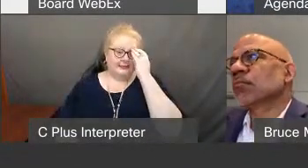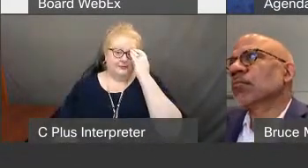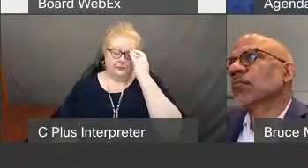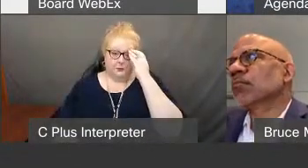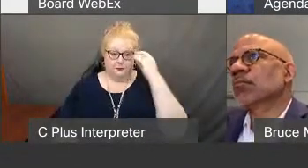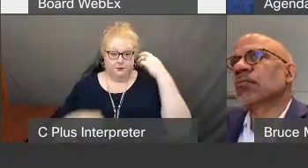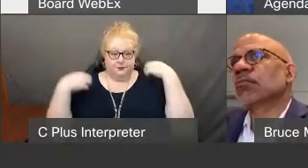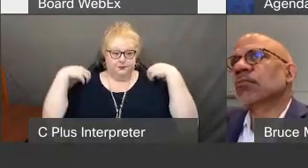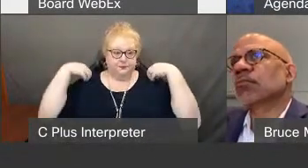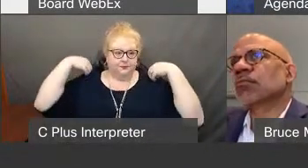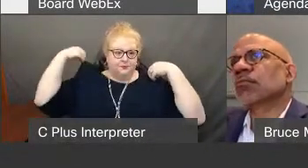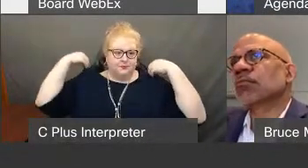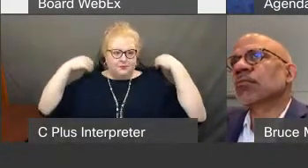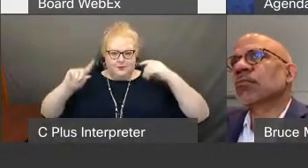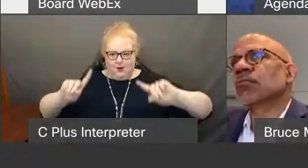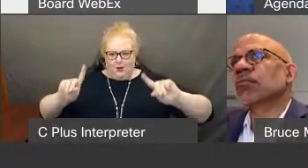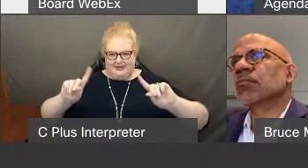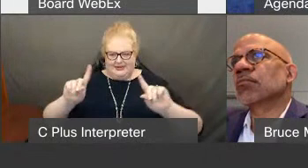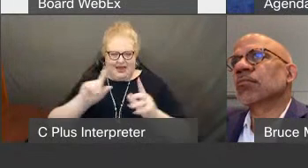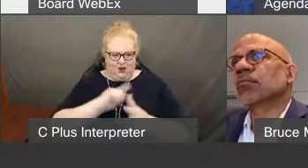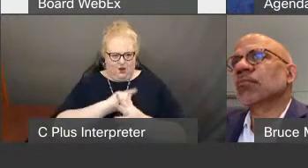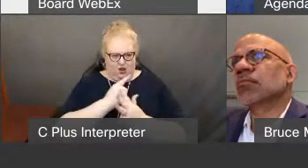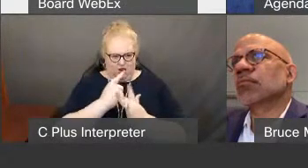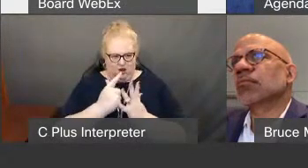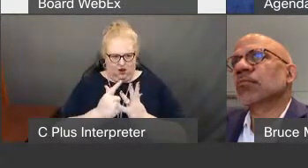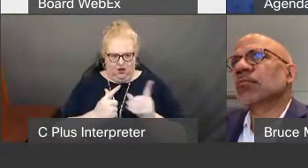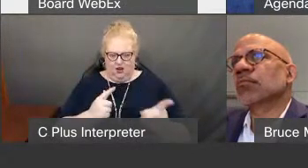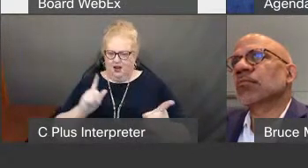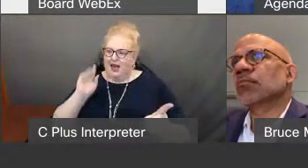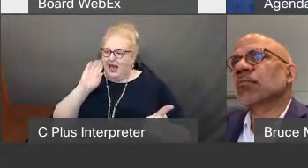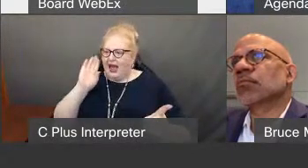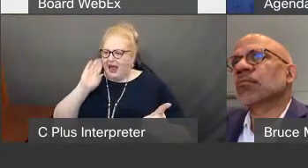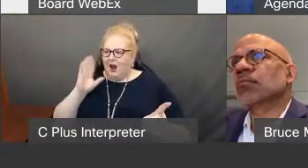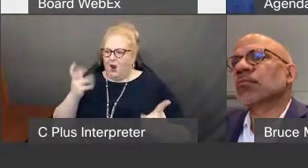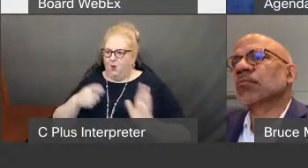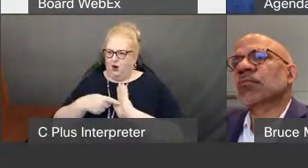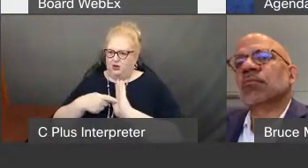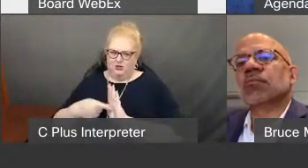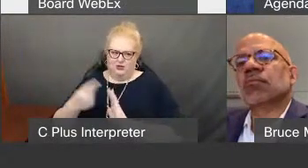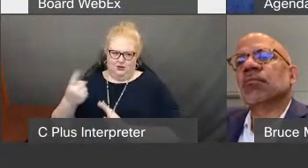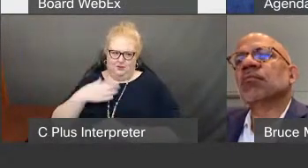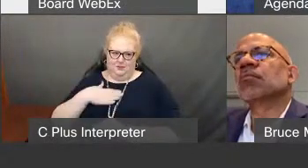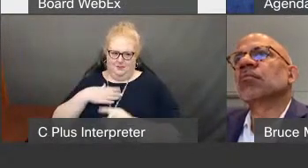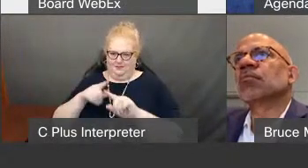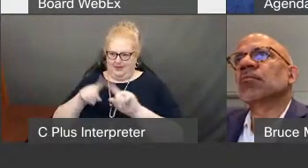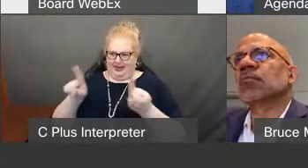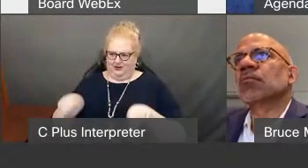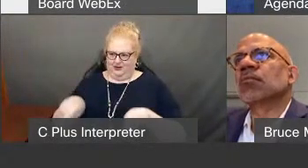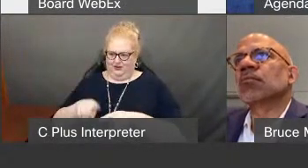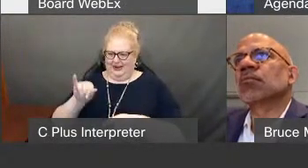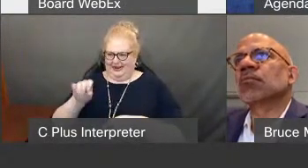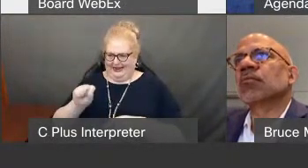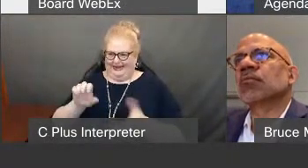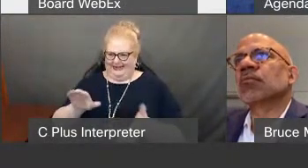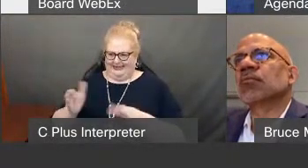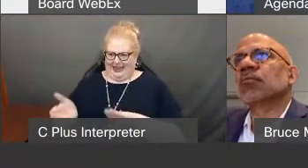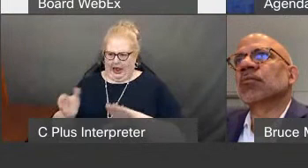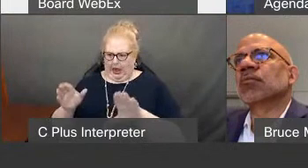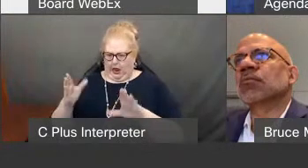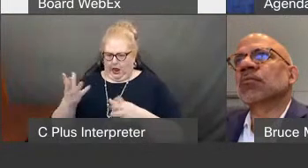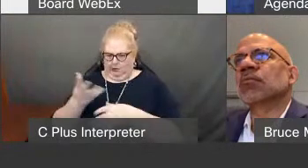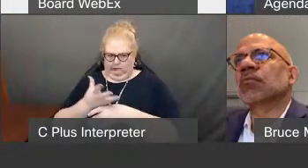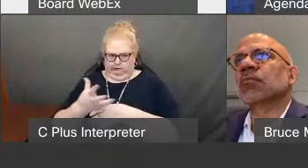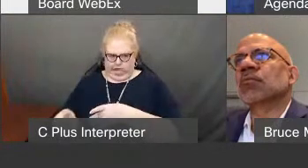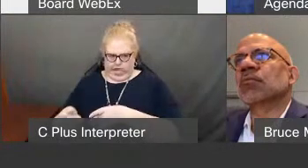one second, we got to go in order. I know, but I just want to tell you something. My screen is dying, so I can't talk